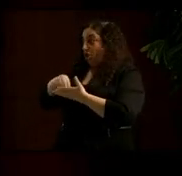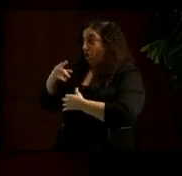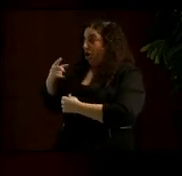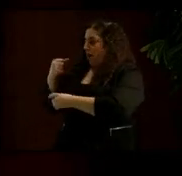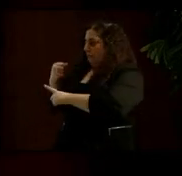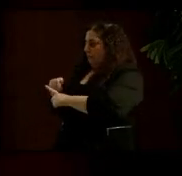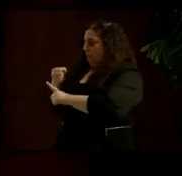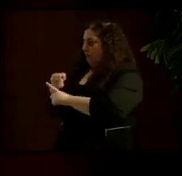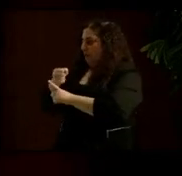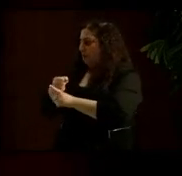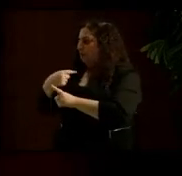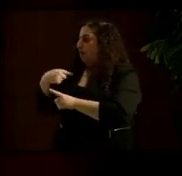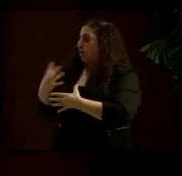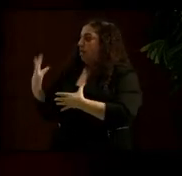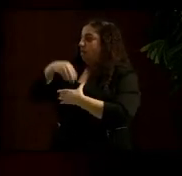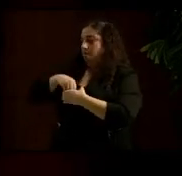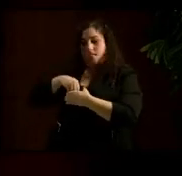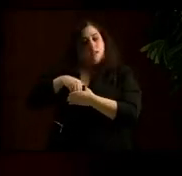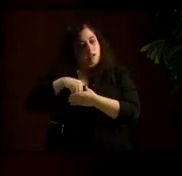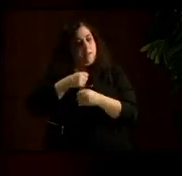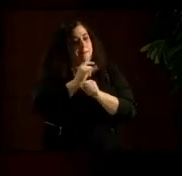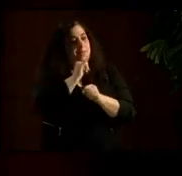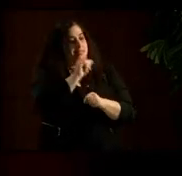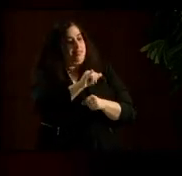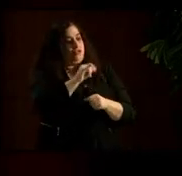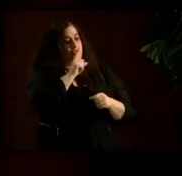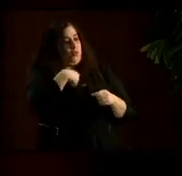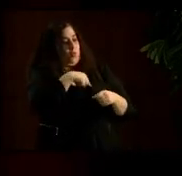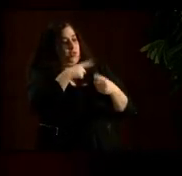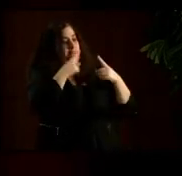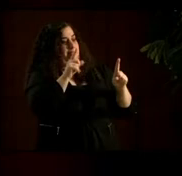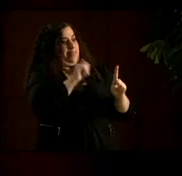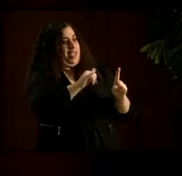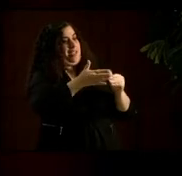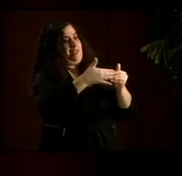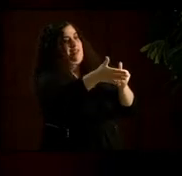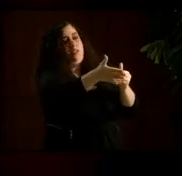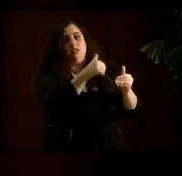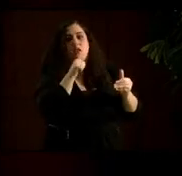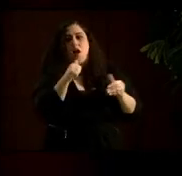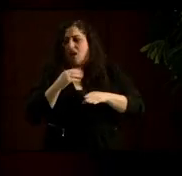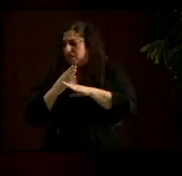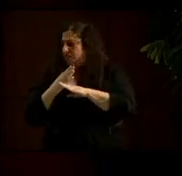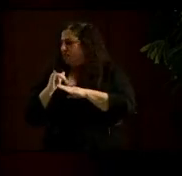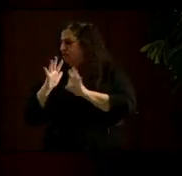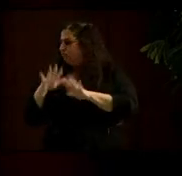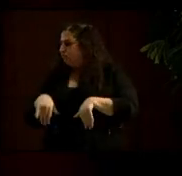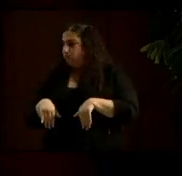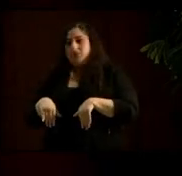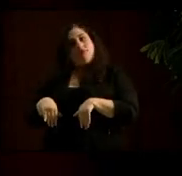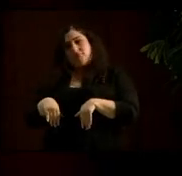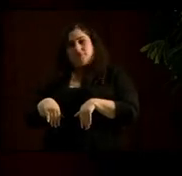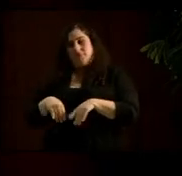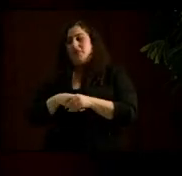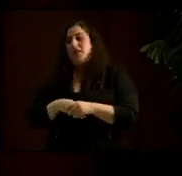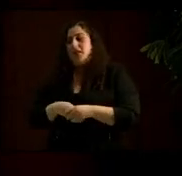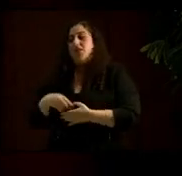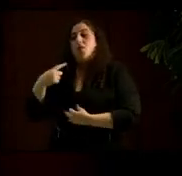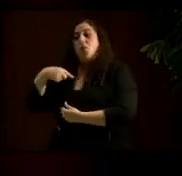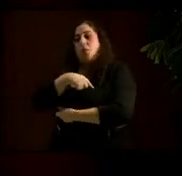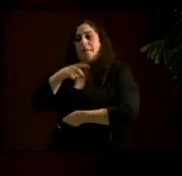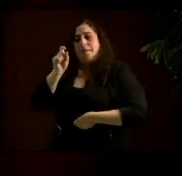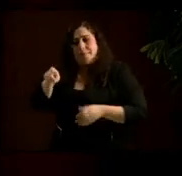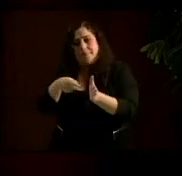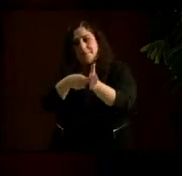this capacity to remain nimble, thoughtful, and innovative to meet the pressing challenge of accelerating access and equity.